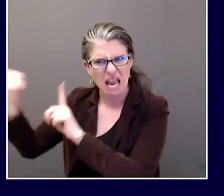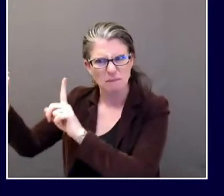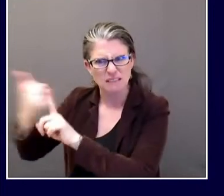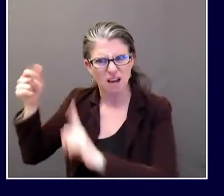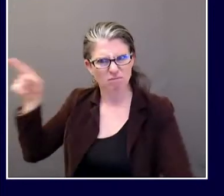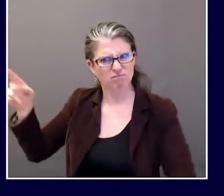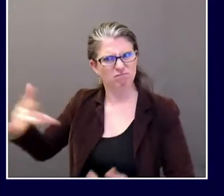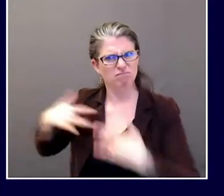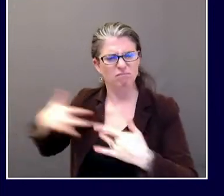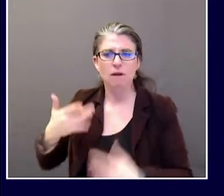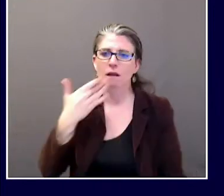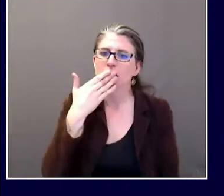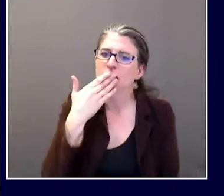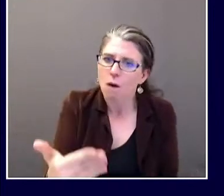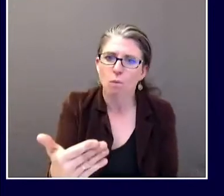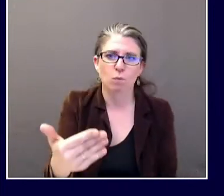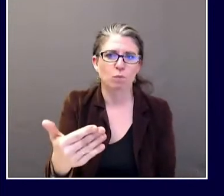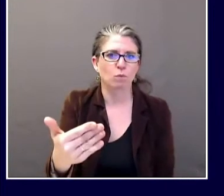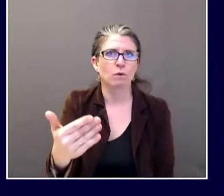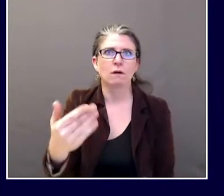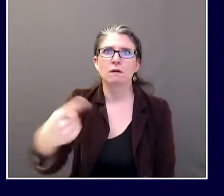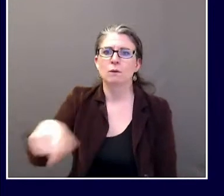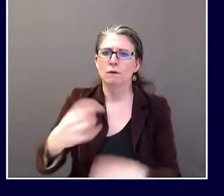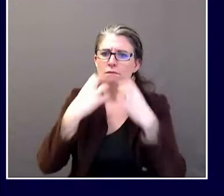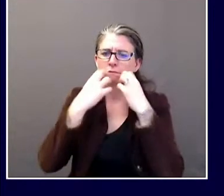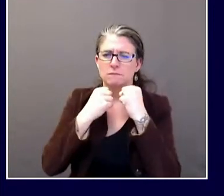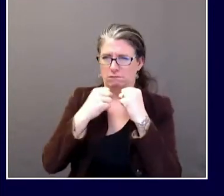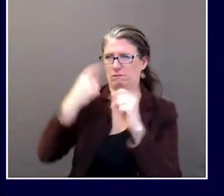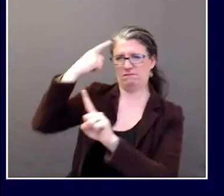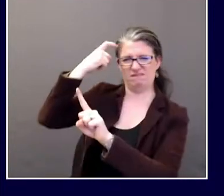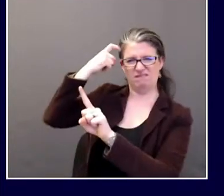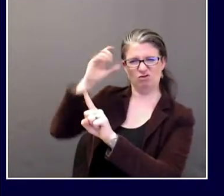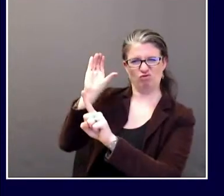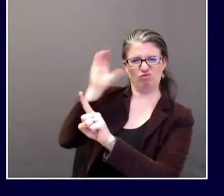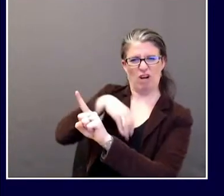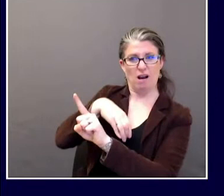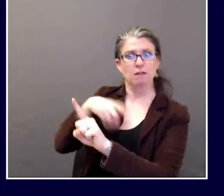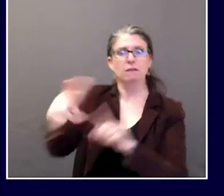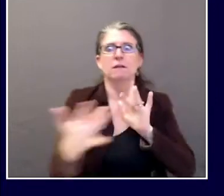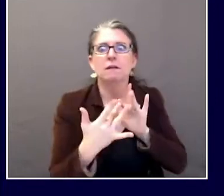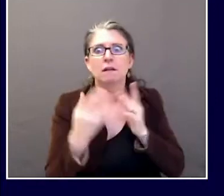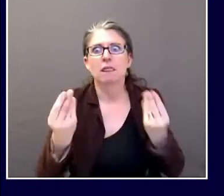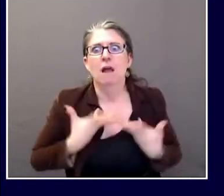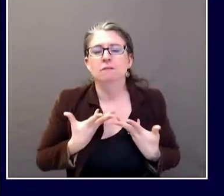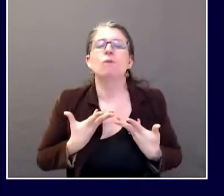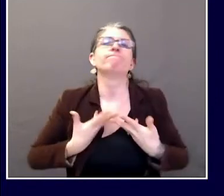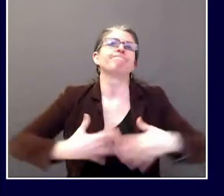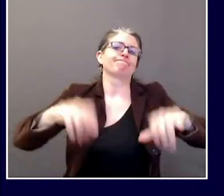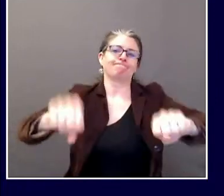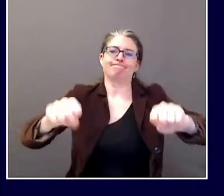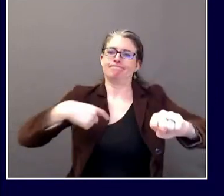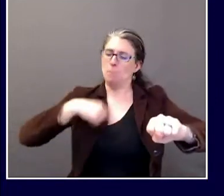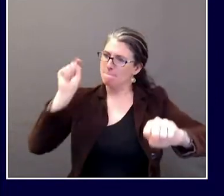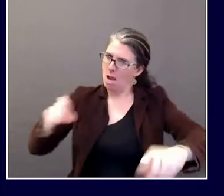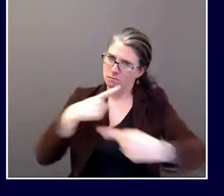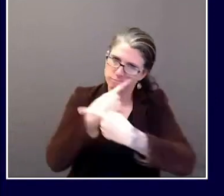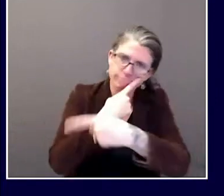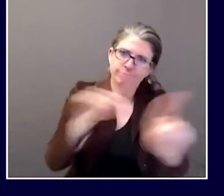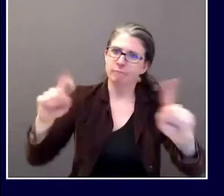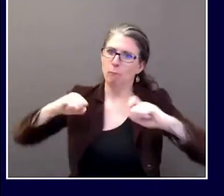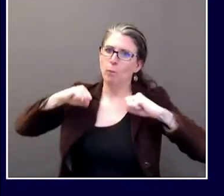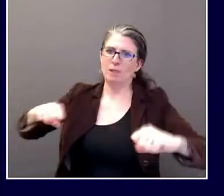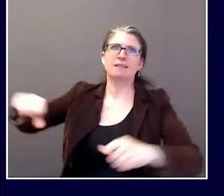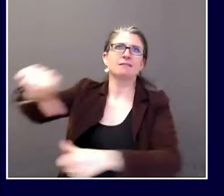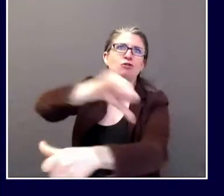afoot here and it doesn't smell right. And we looked into it, and this is what we found on our end. And we again have reported it to the AG's office.